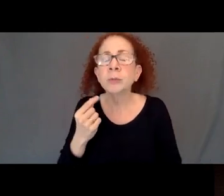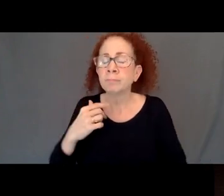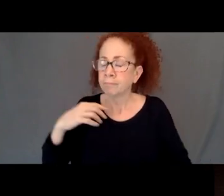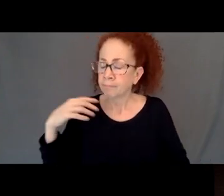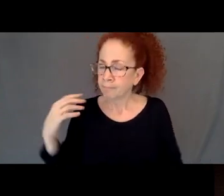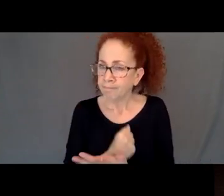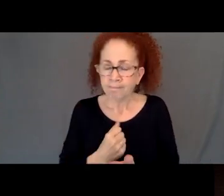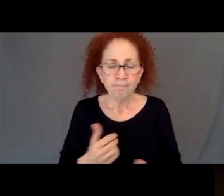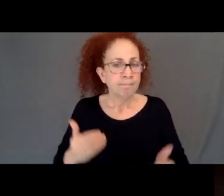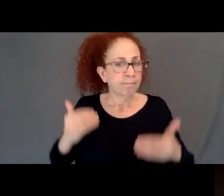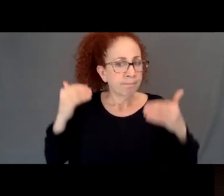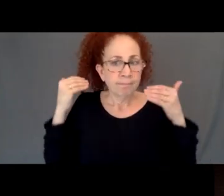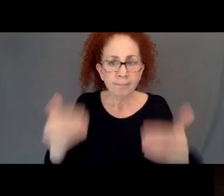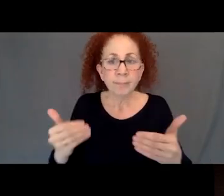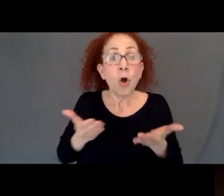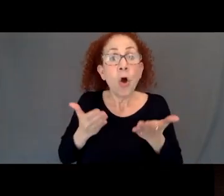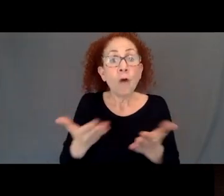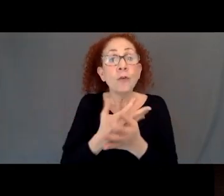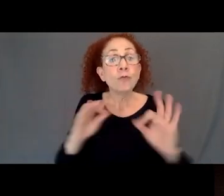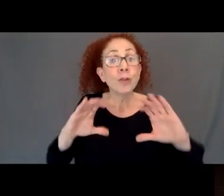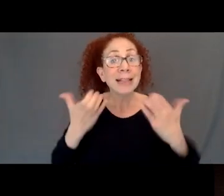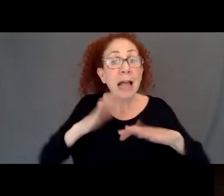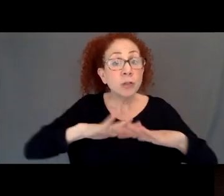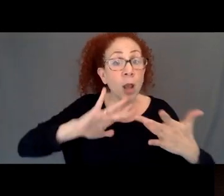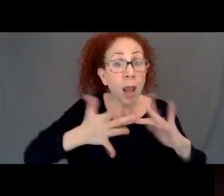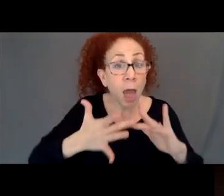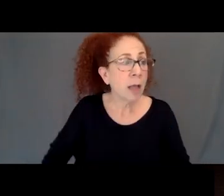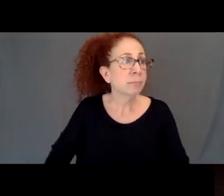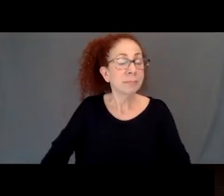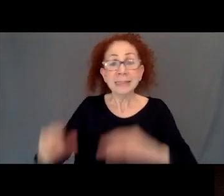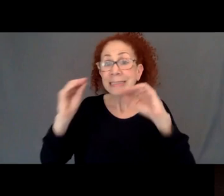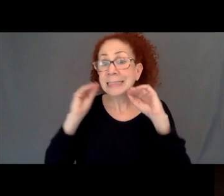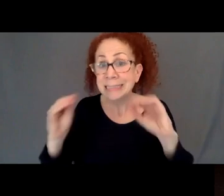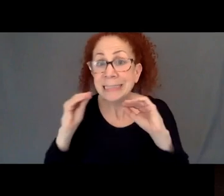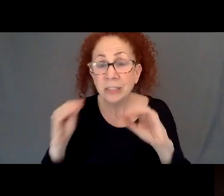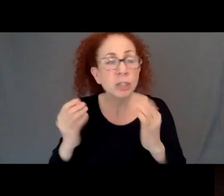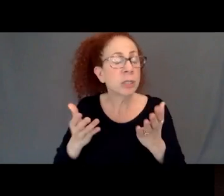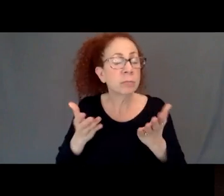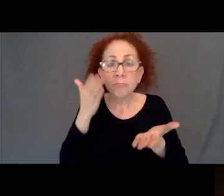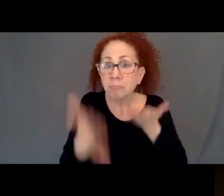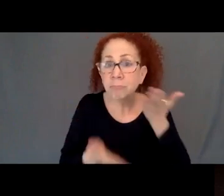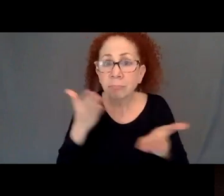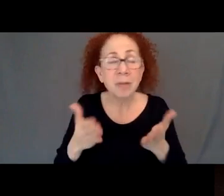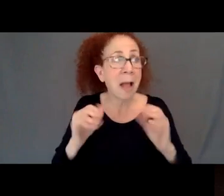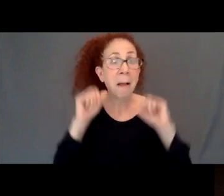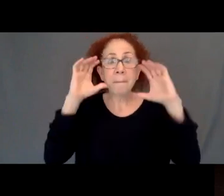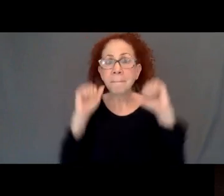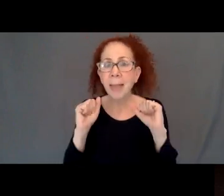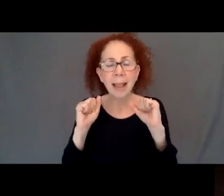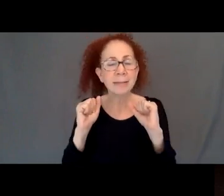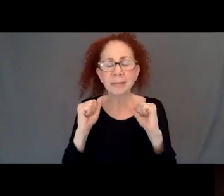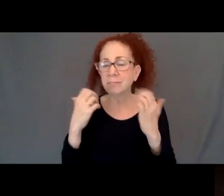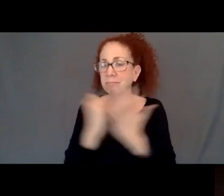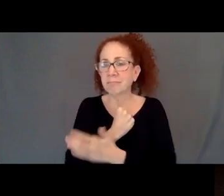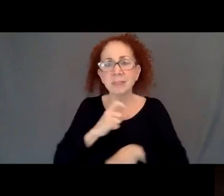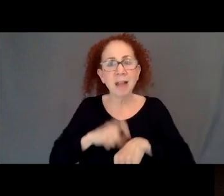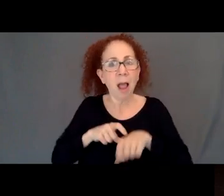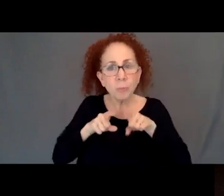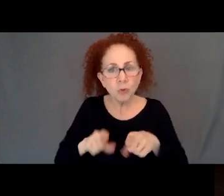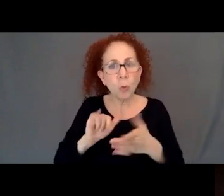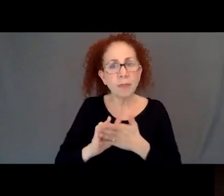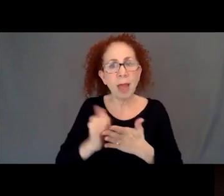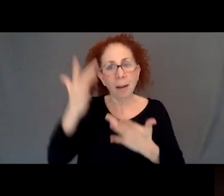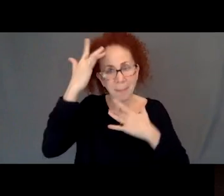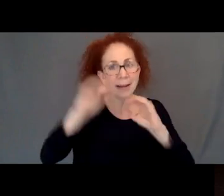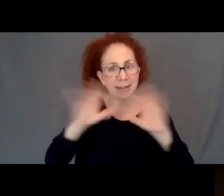up. Like, we were offering free classes online. We were teaching. Like, it was amazing time during the